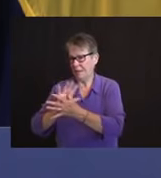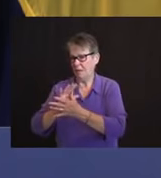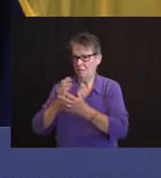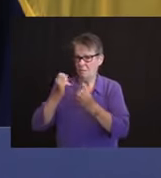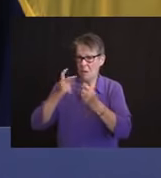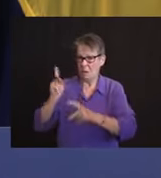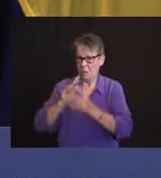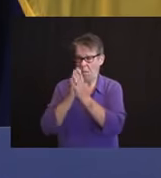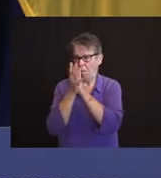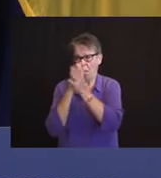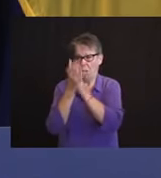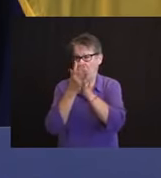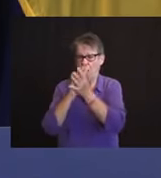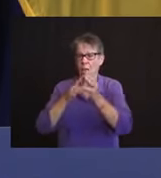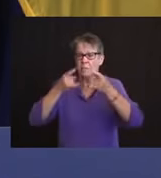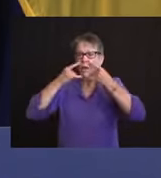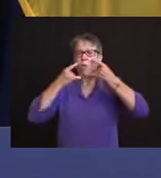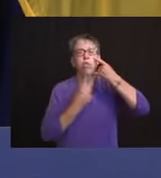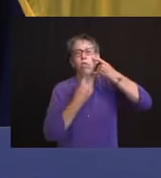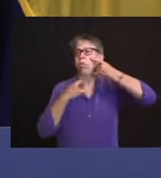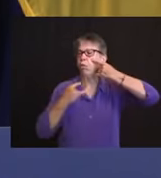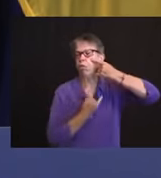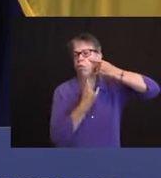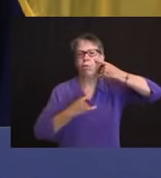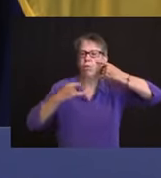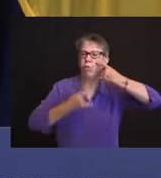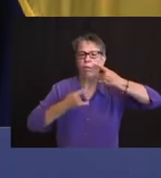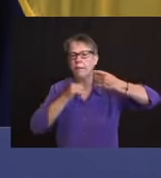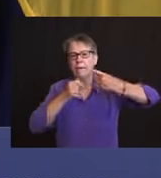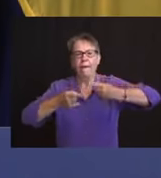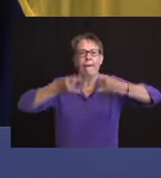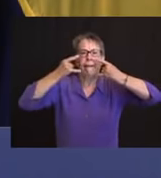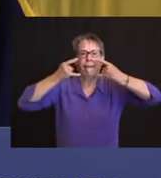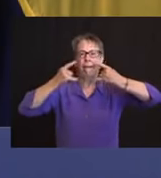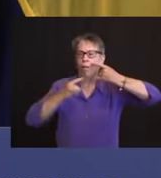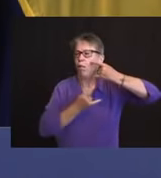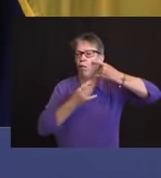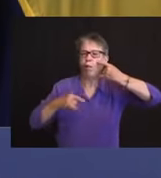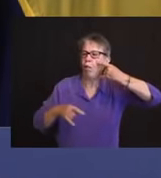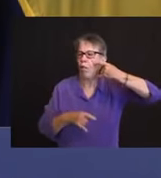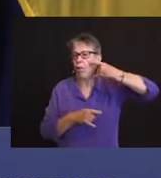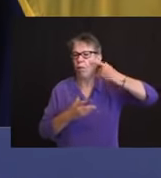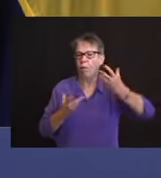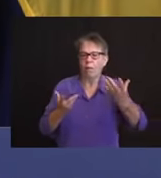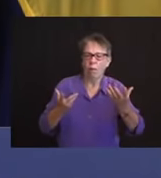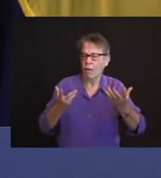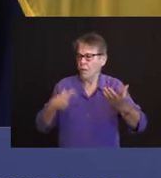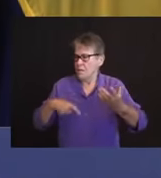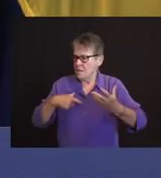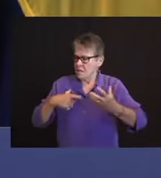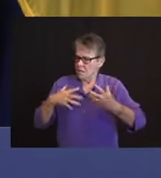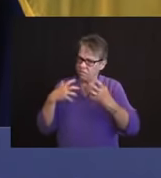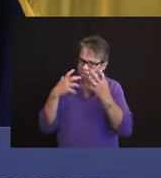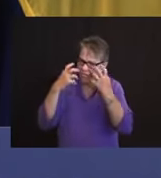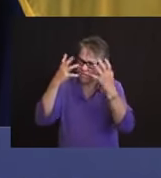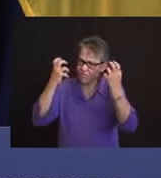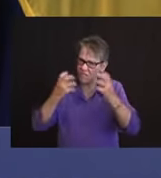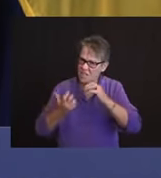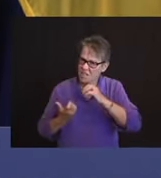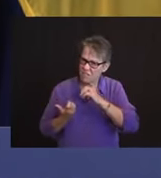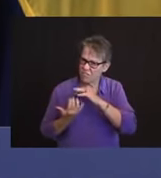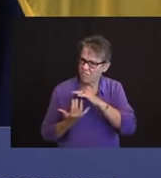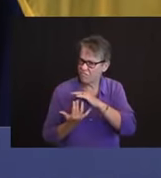face coverings, which are driving you and me and Judy and Sheila and everybody else up here crazy. But any comments, particularly on your trooper who